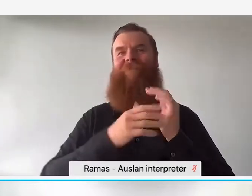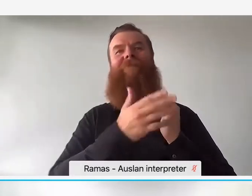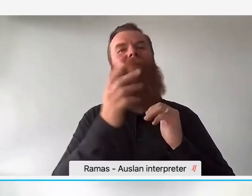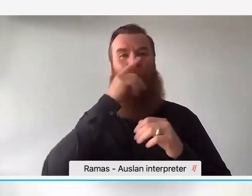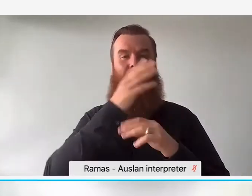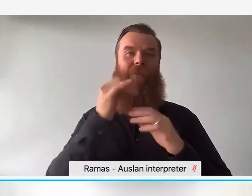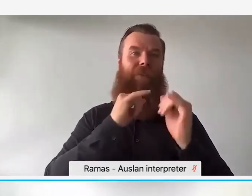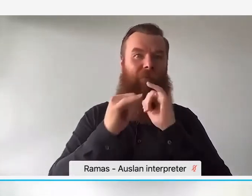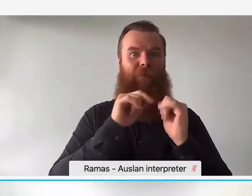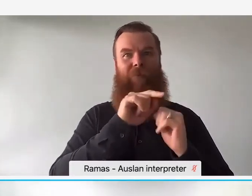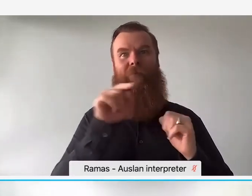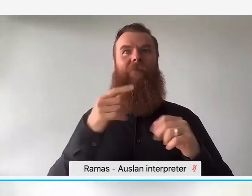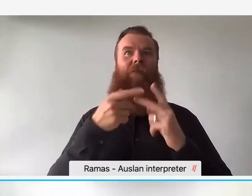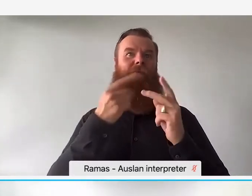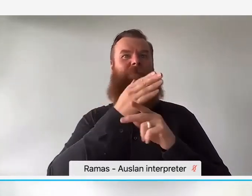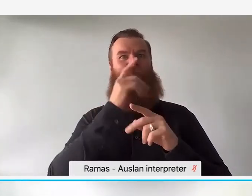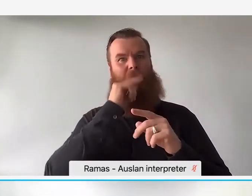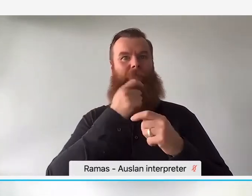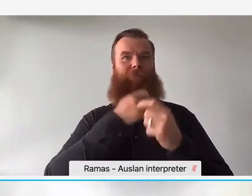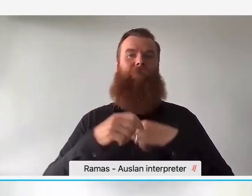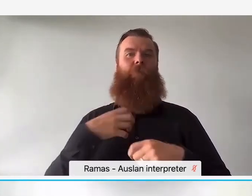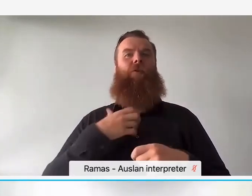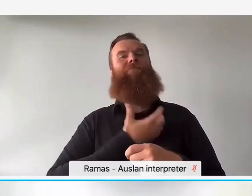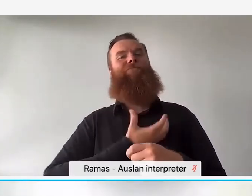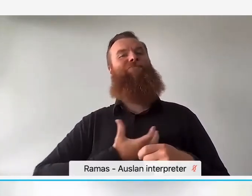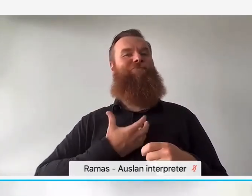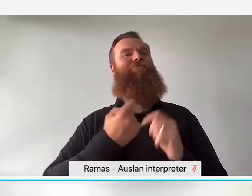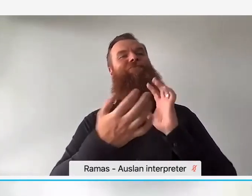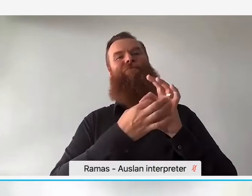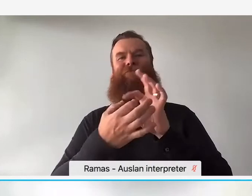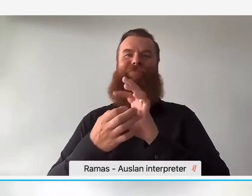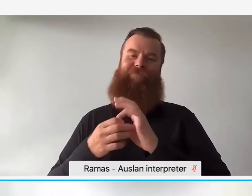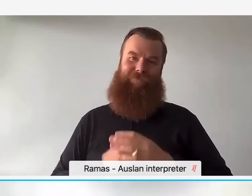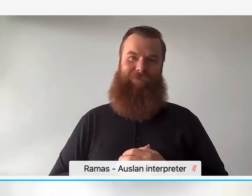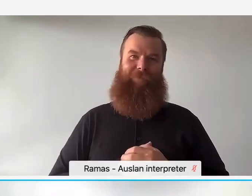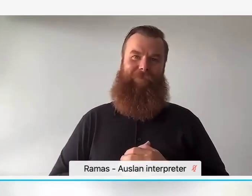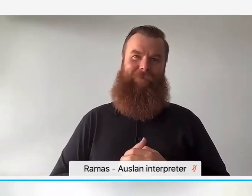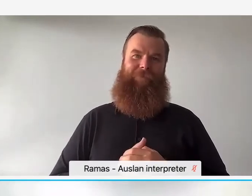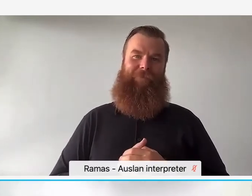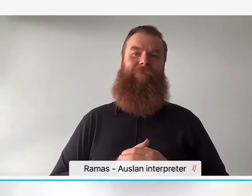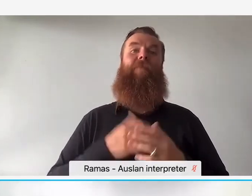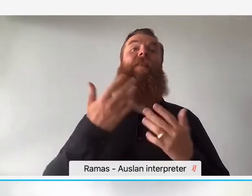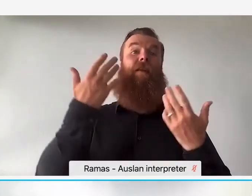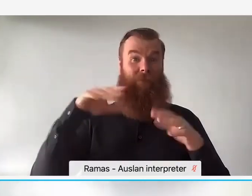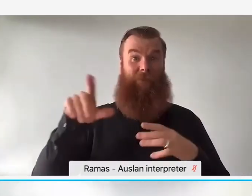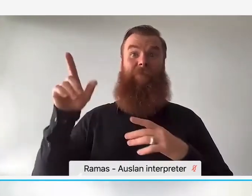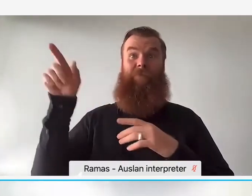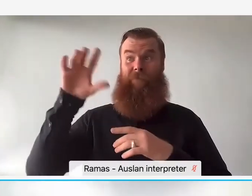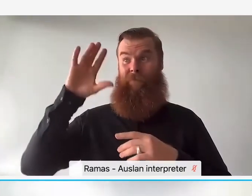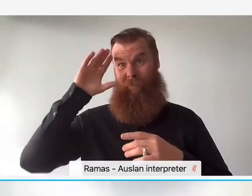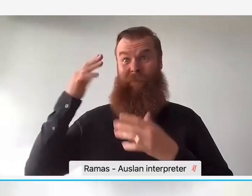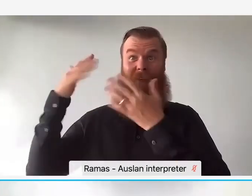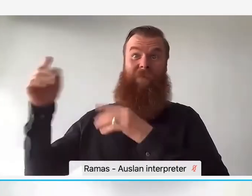comfortable. The last interaction we had with the workers prior to their departure was a short briefing about what